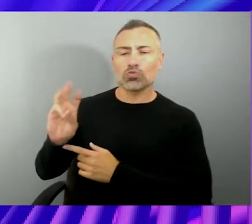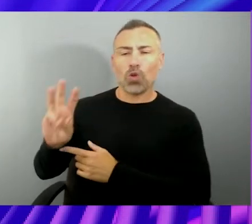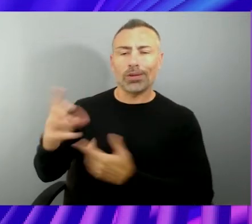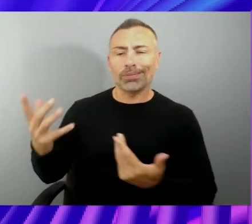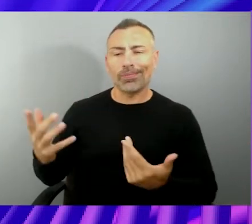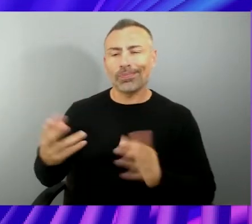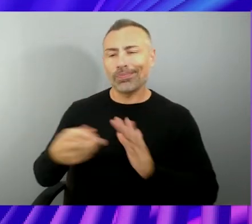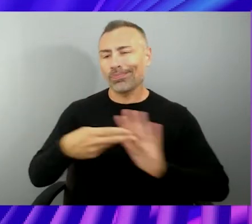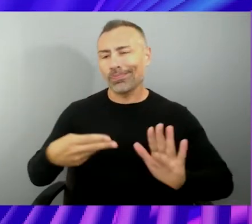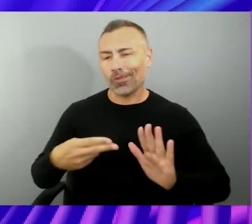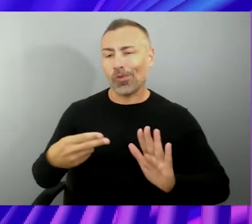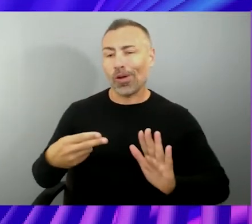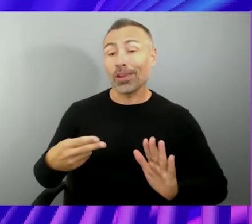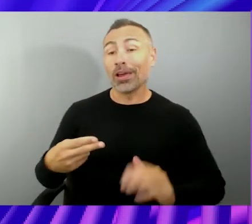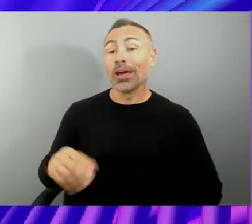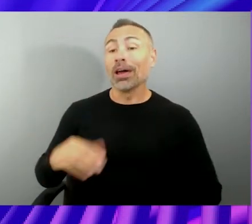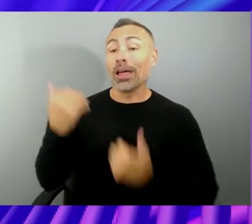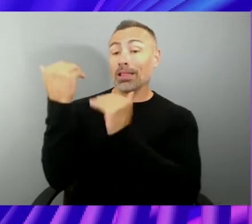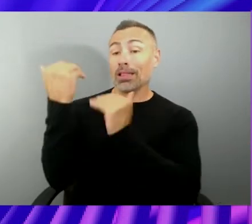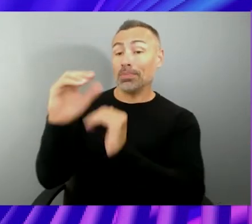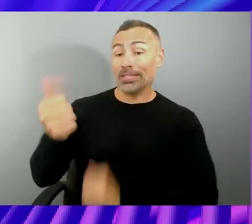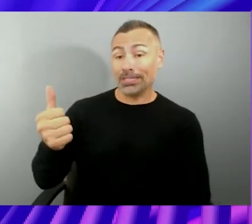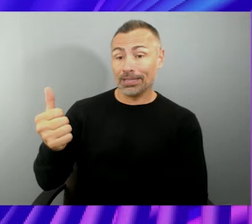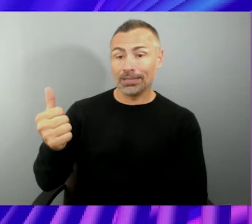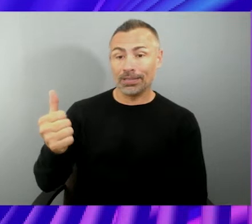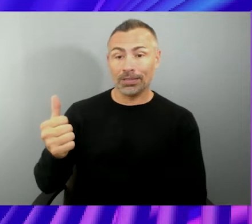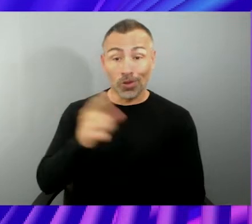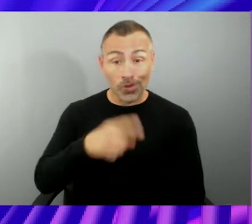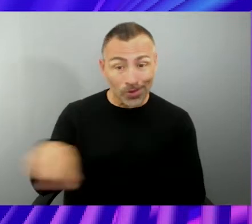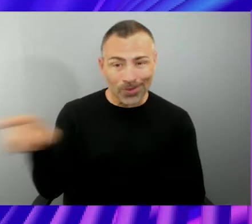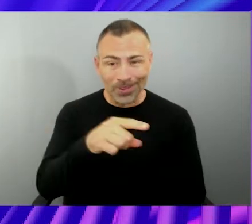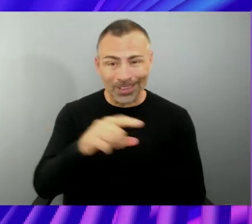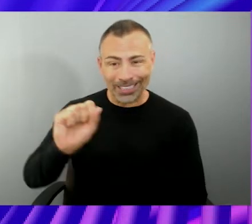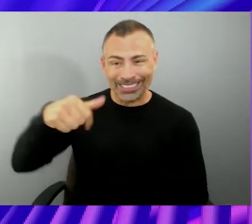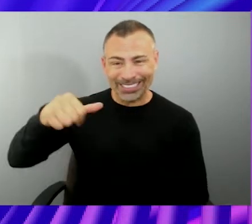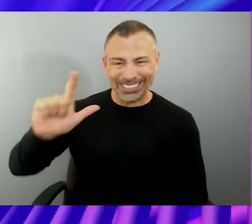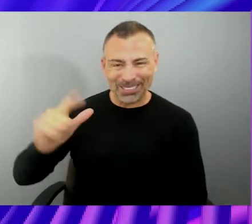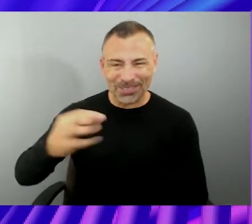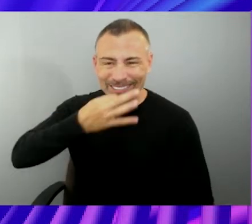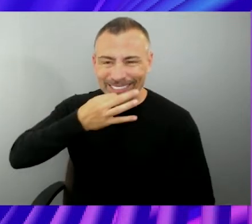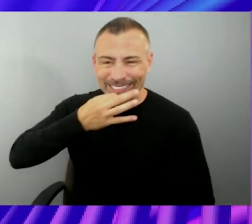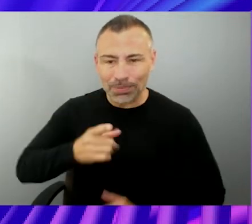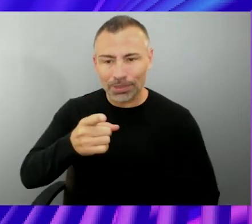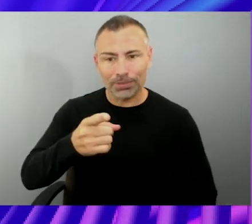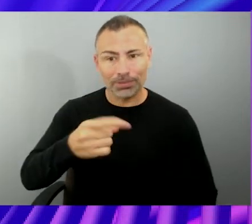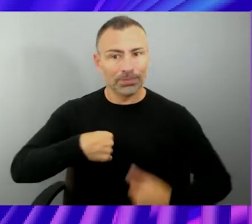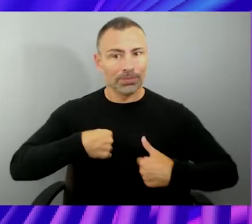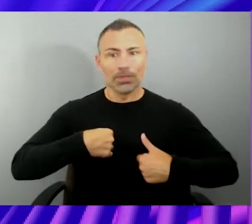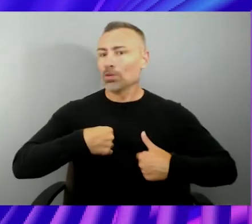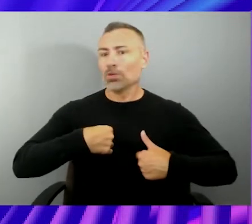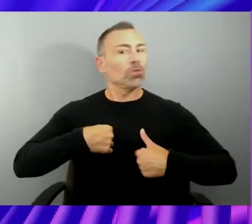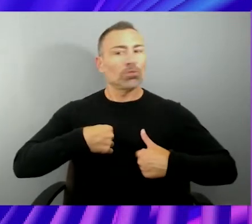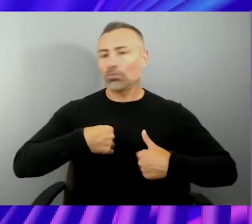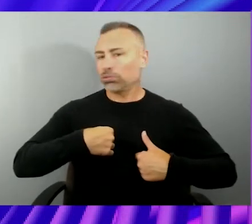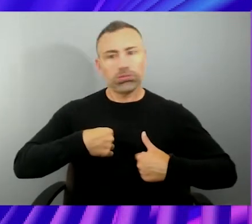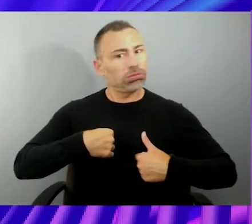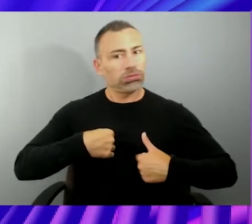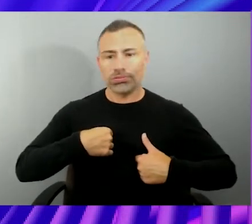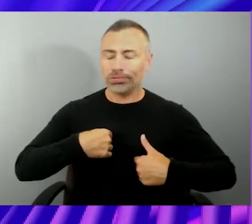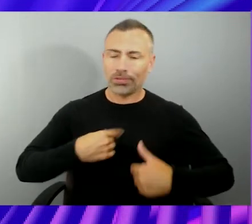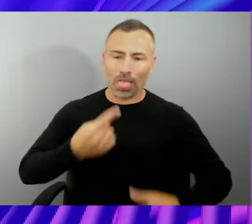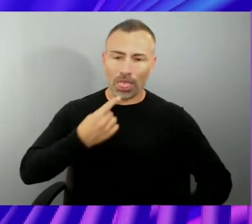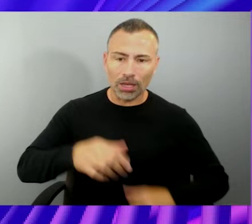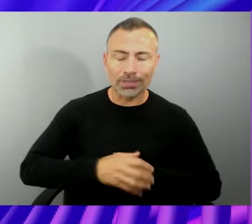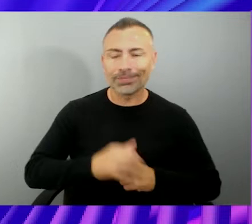No, I'm not. I suck at SQL. So that's why, I am not a bird of that feather at all. So what